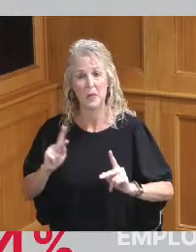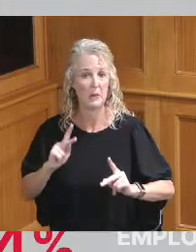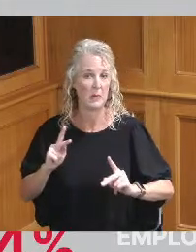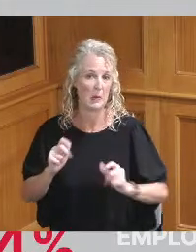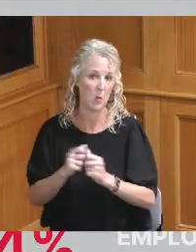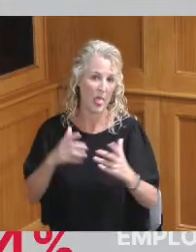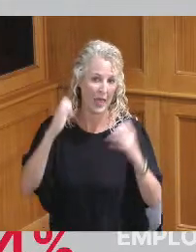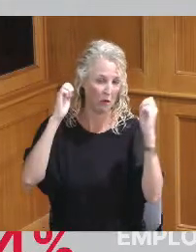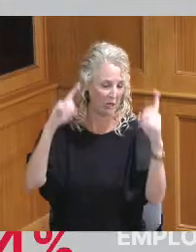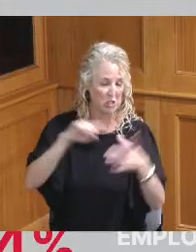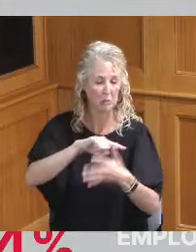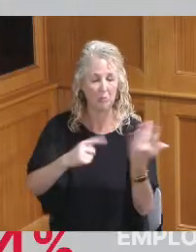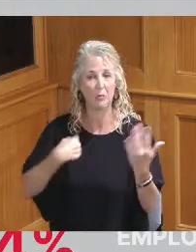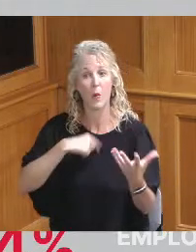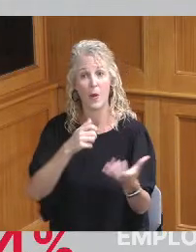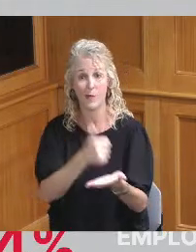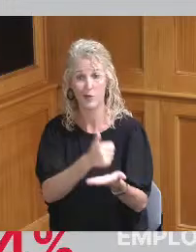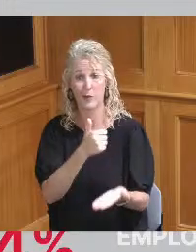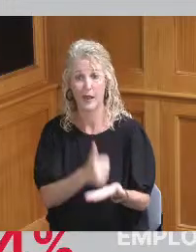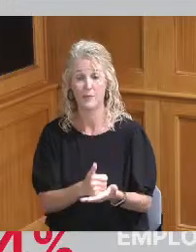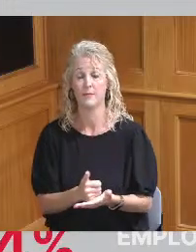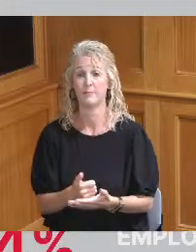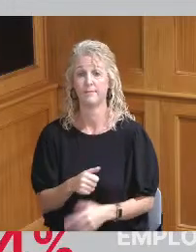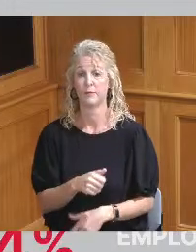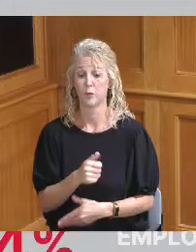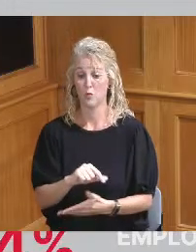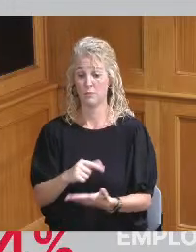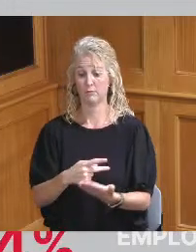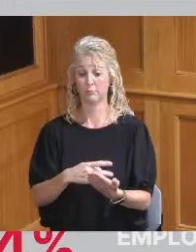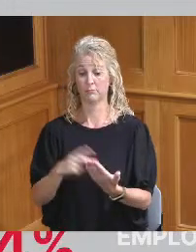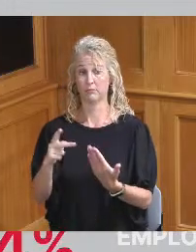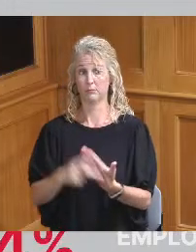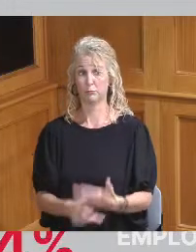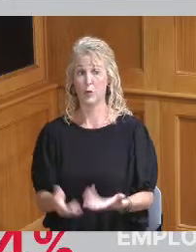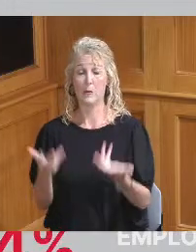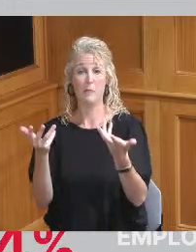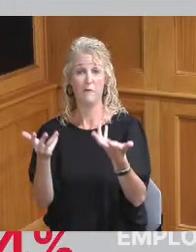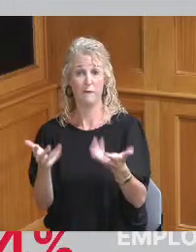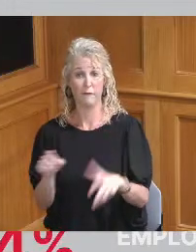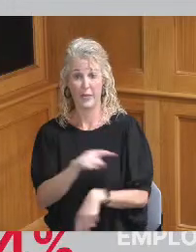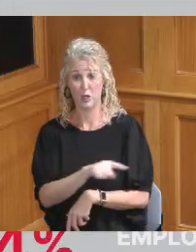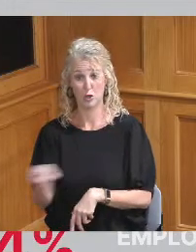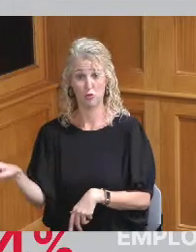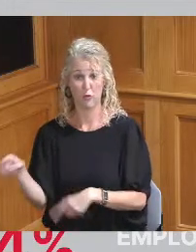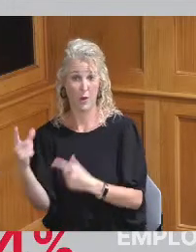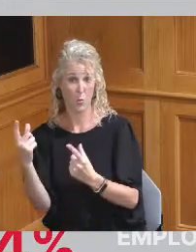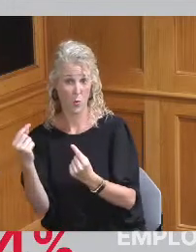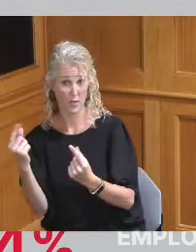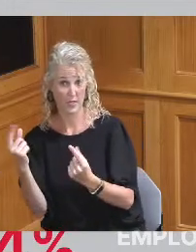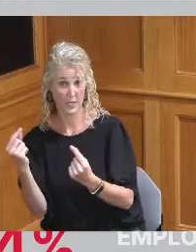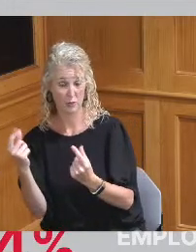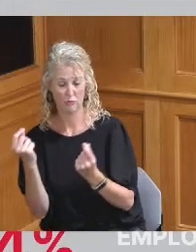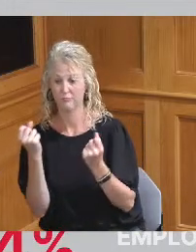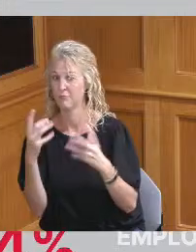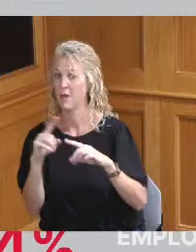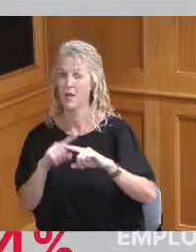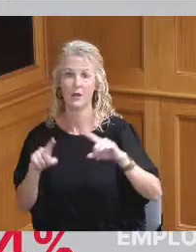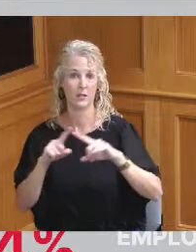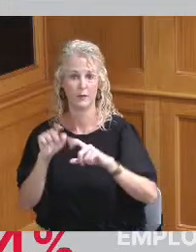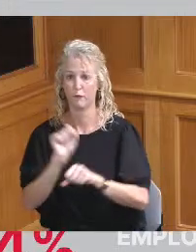Some of the trades that our participants enter into are trades such as laborers, bricklayers,